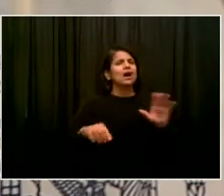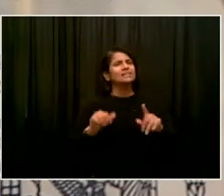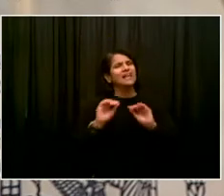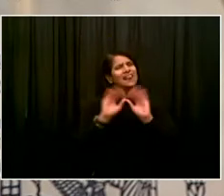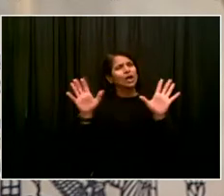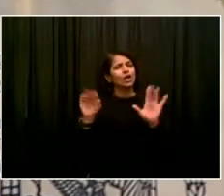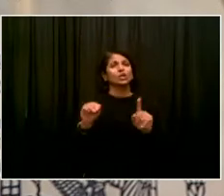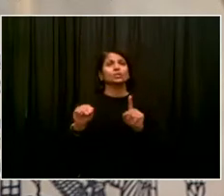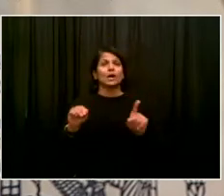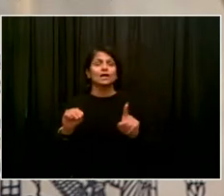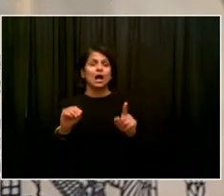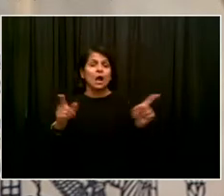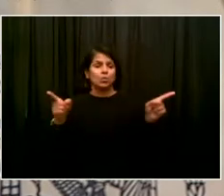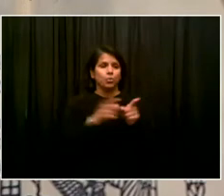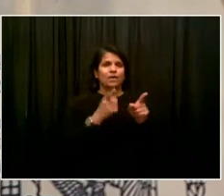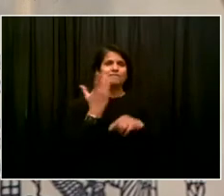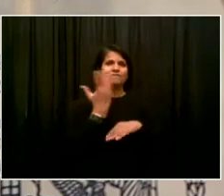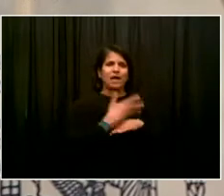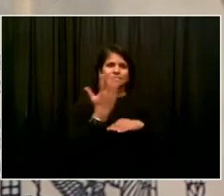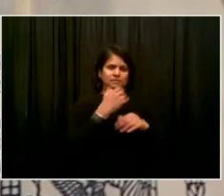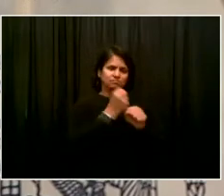a doctor's perspective, Dr. Katz.